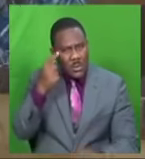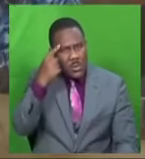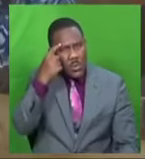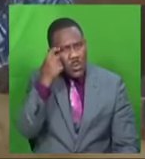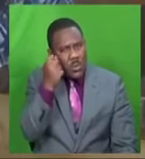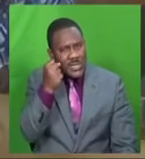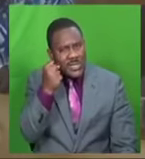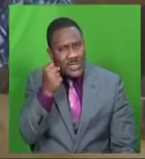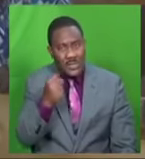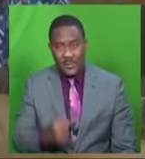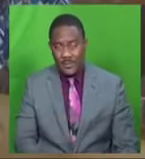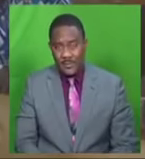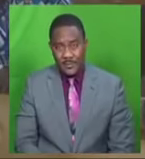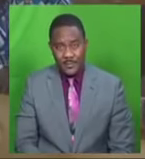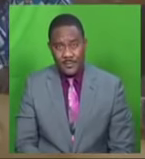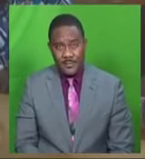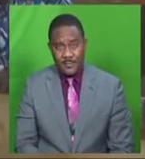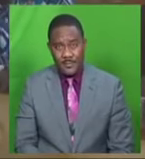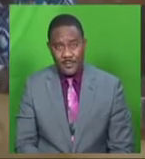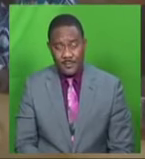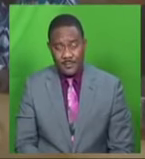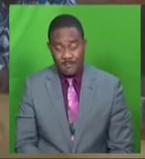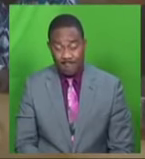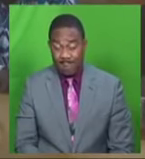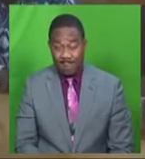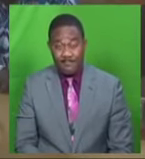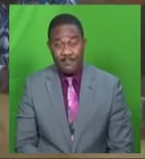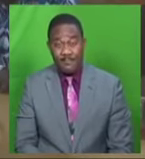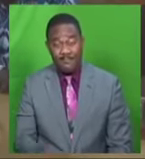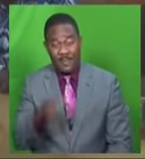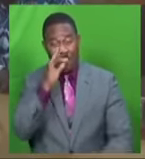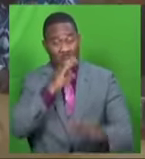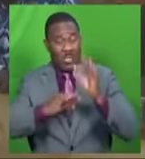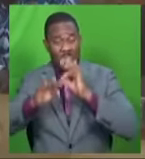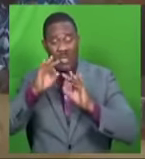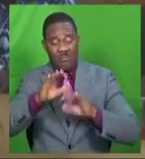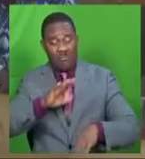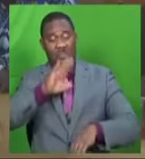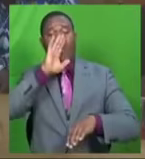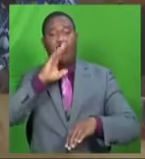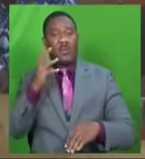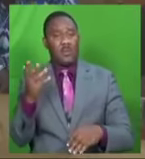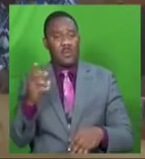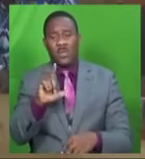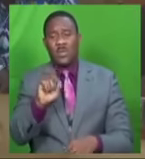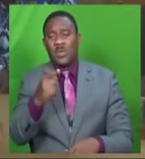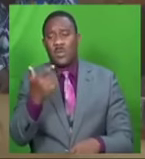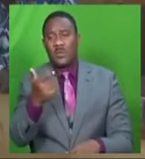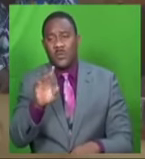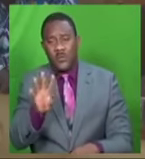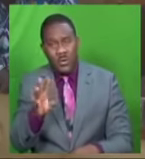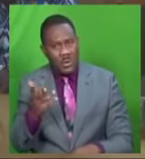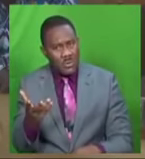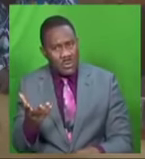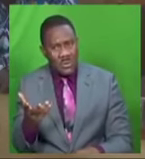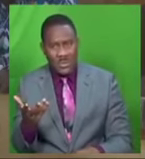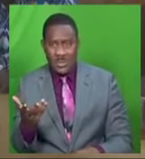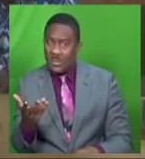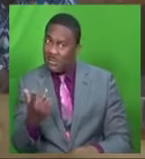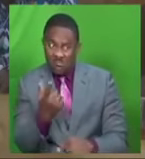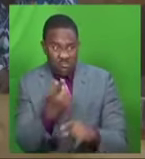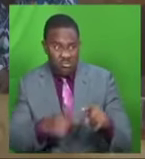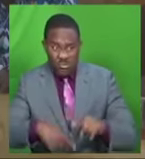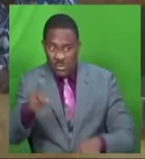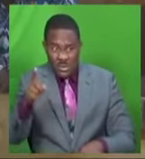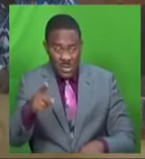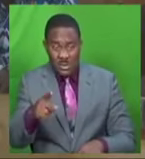And so, Mr. Speaker, Ghanaians are fed up with this government. Ghanaians do not know when 2024 will come. So they will throw Akufo-Addo and his